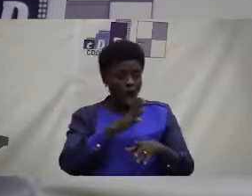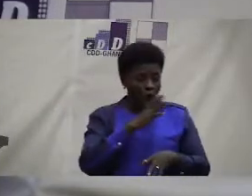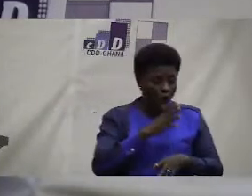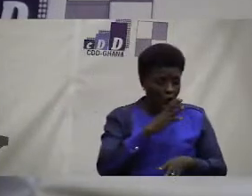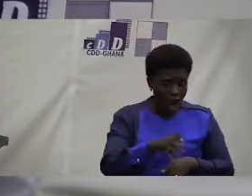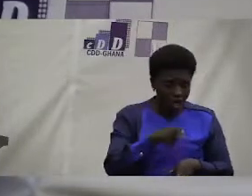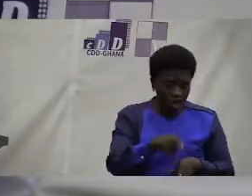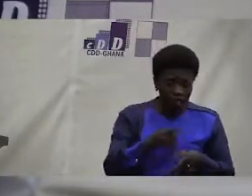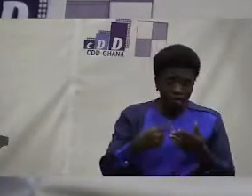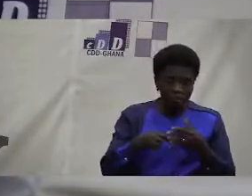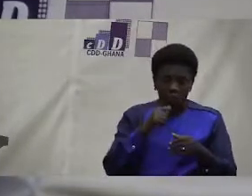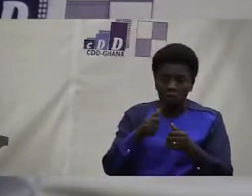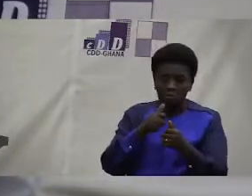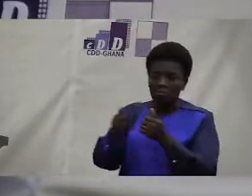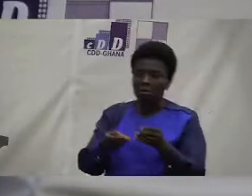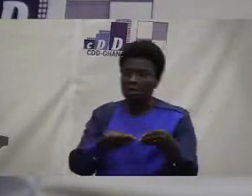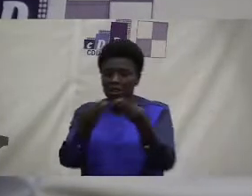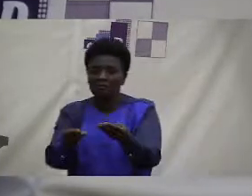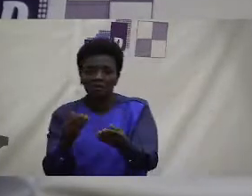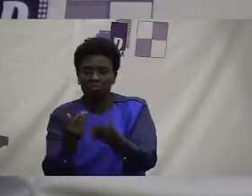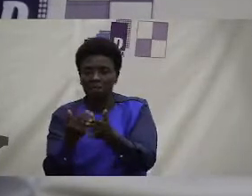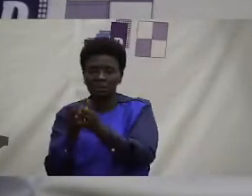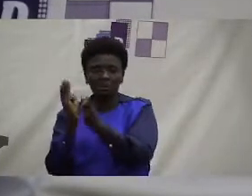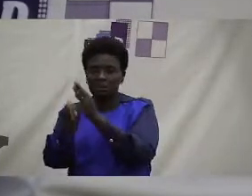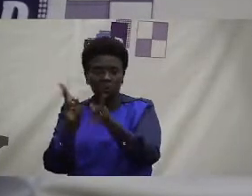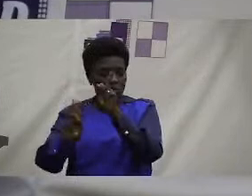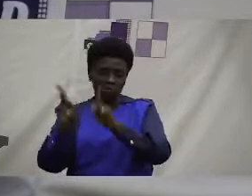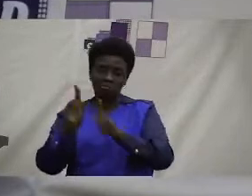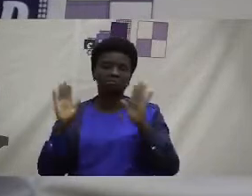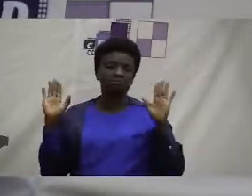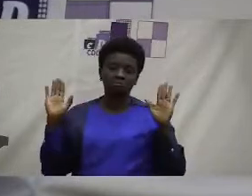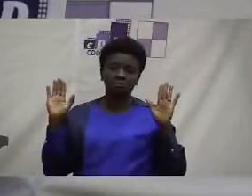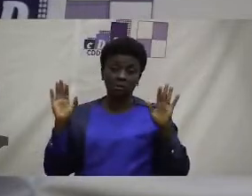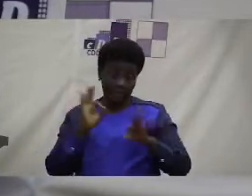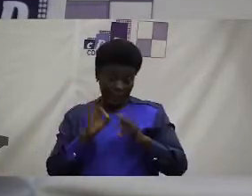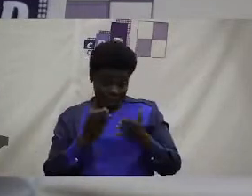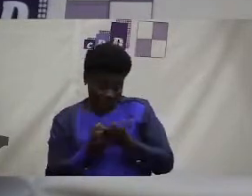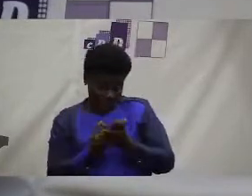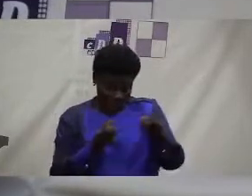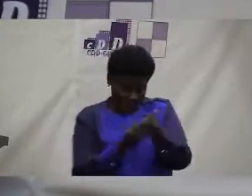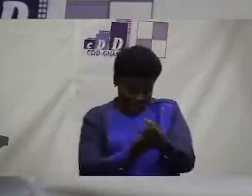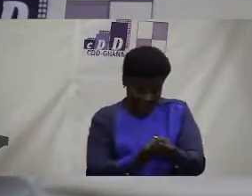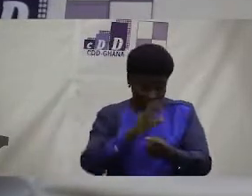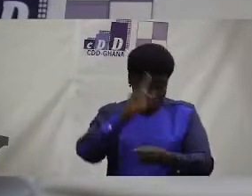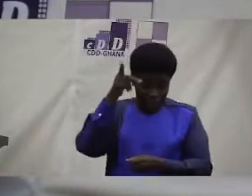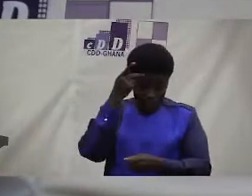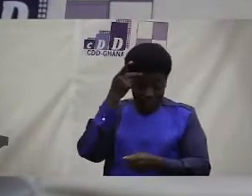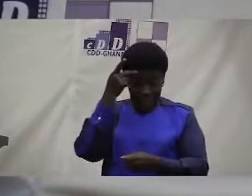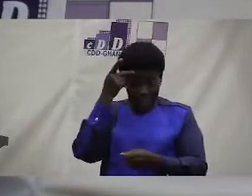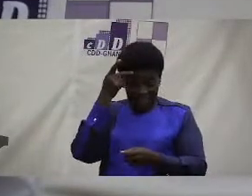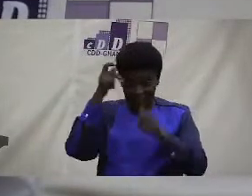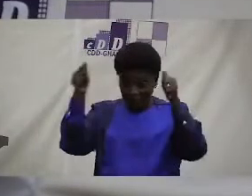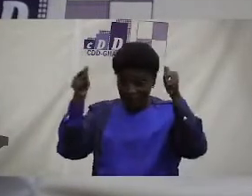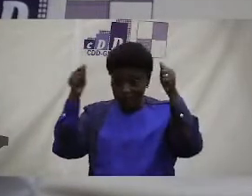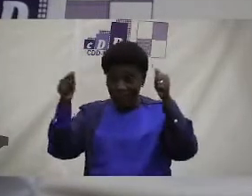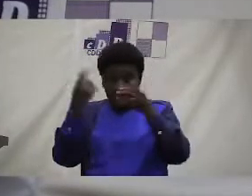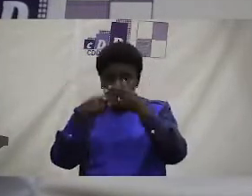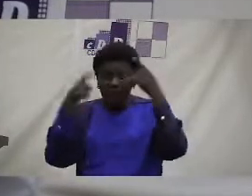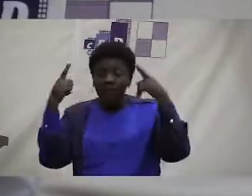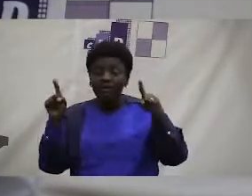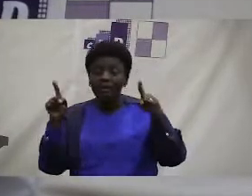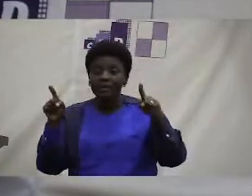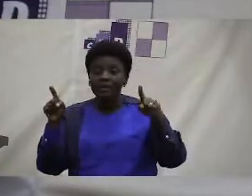are not passing money directly to people. If they are funding your political campaign, for instance, they are